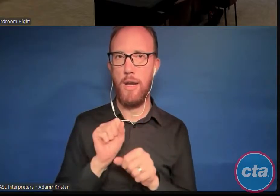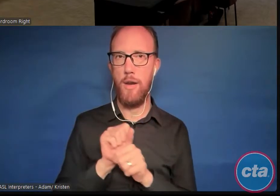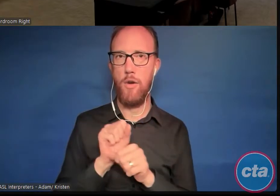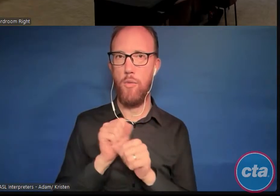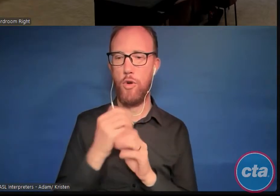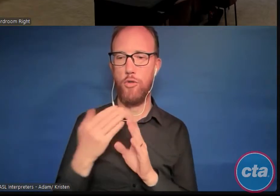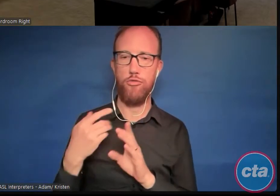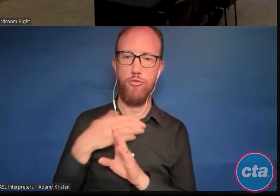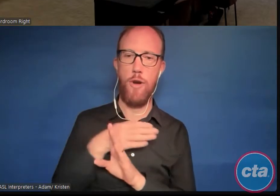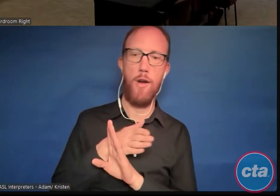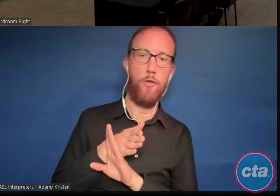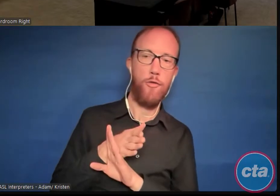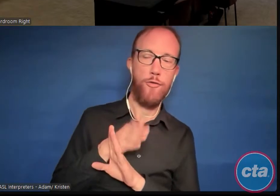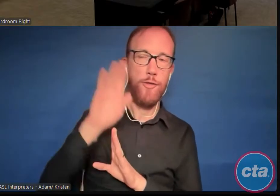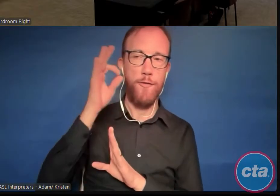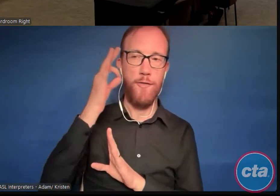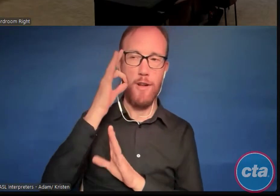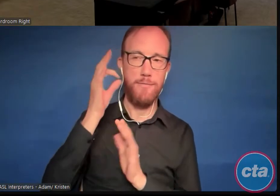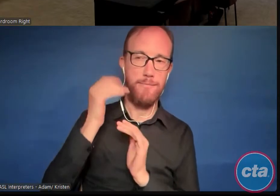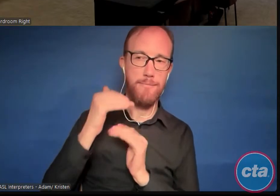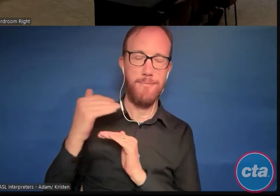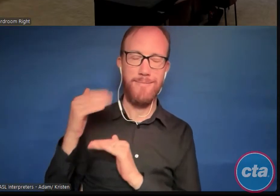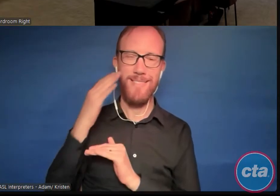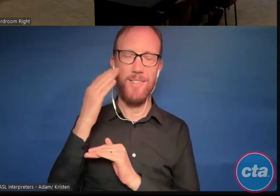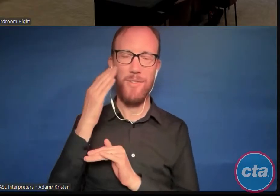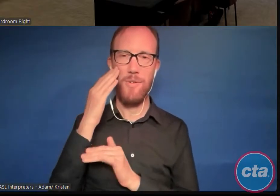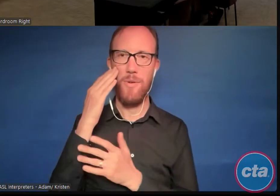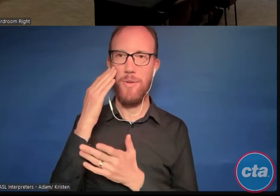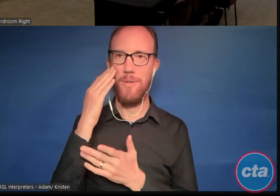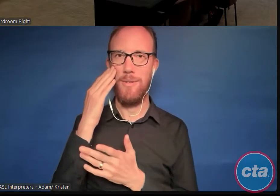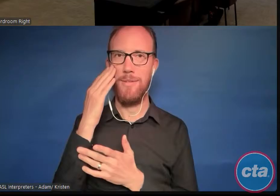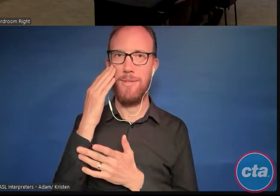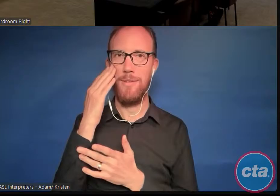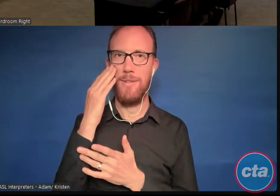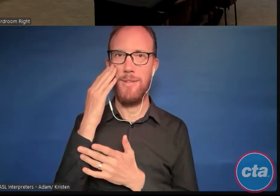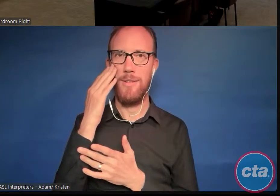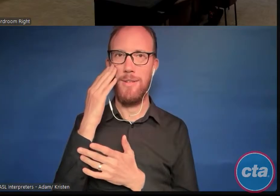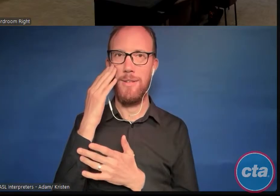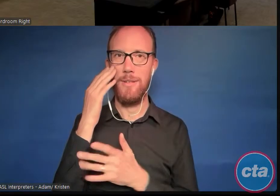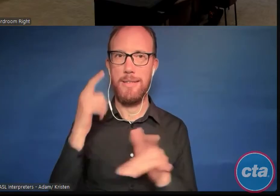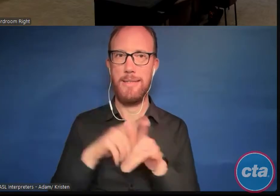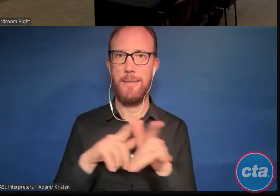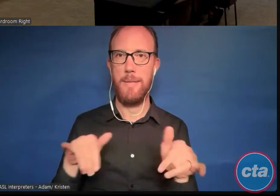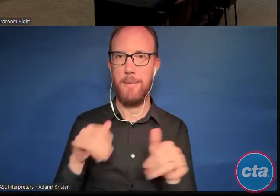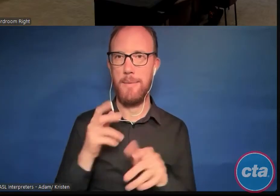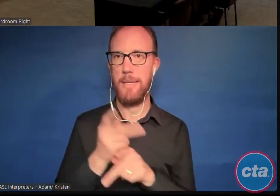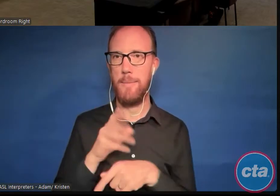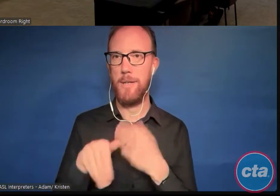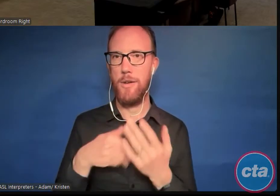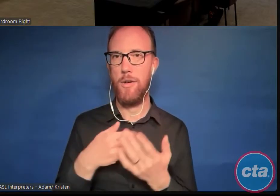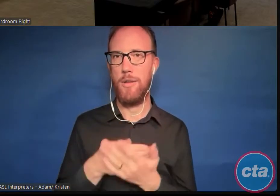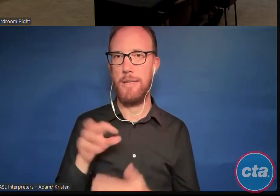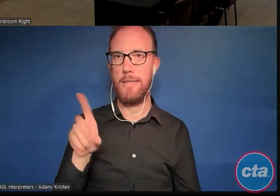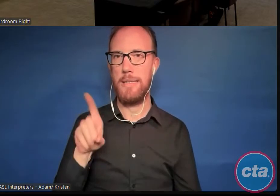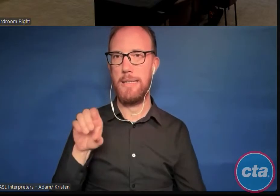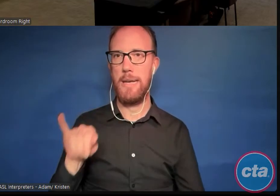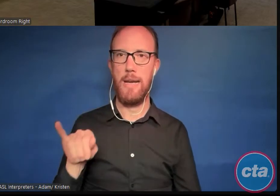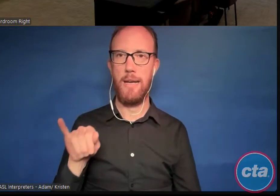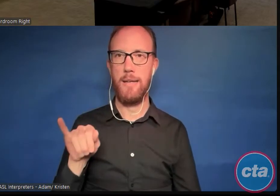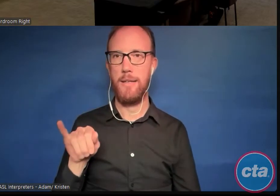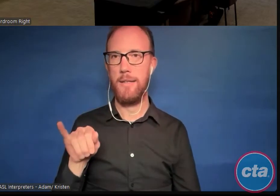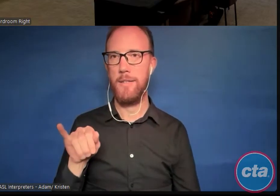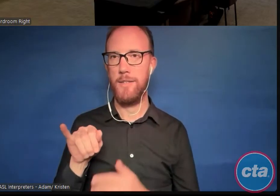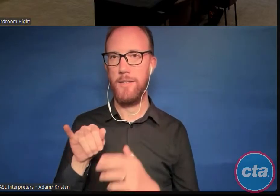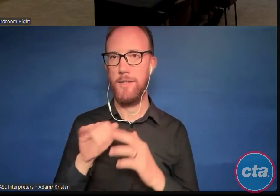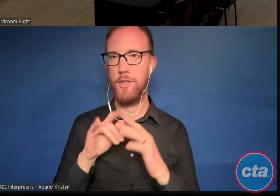constraints while maintaining the, all of the DEI, the diversity programs? So I will